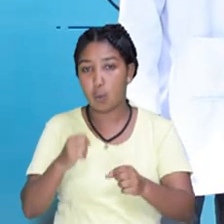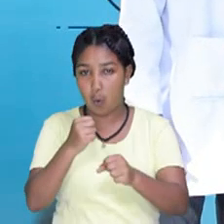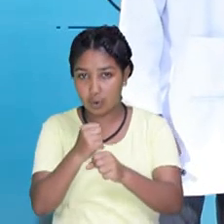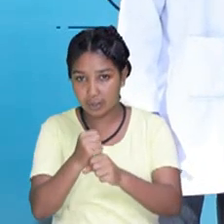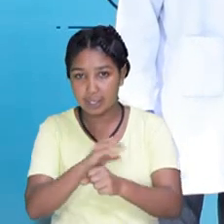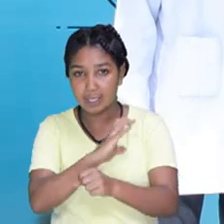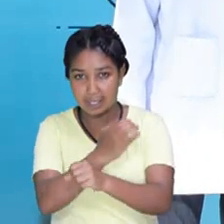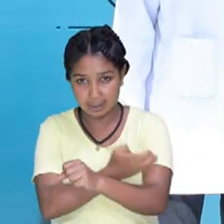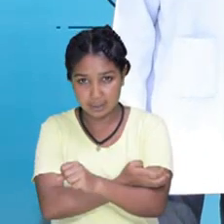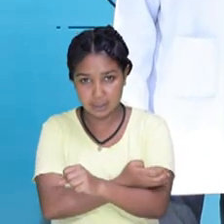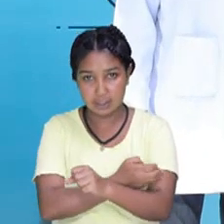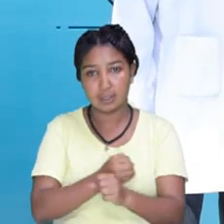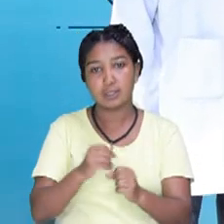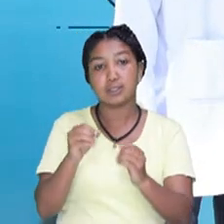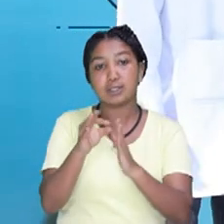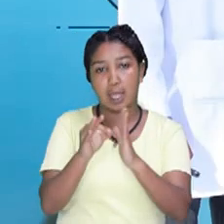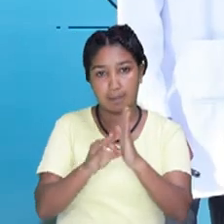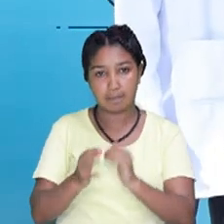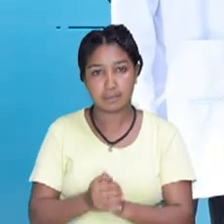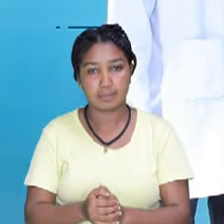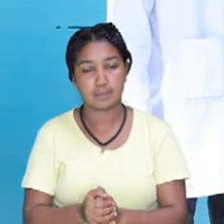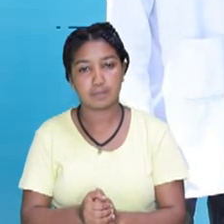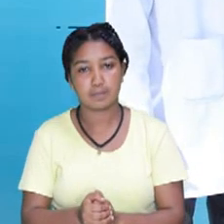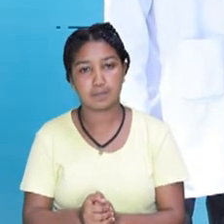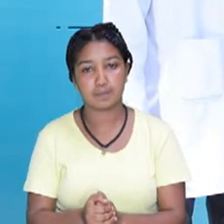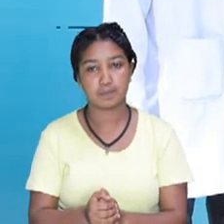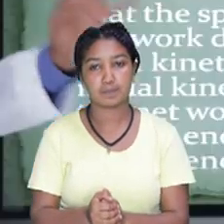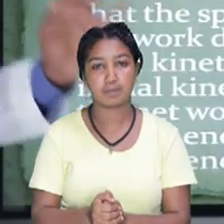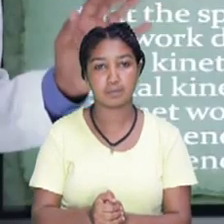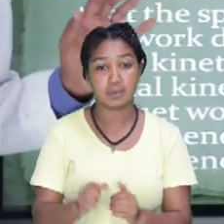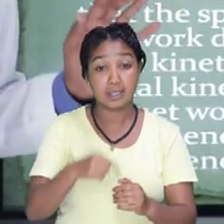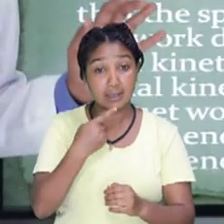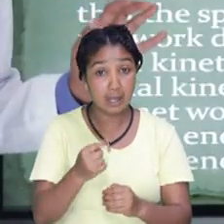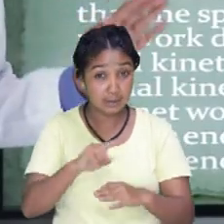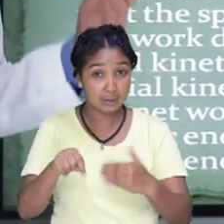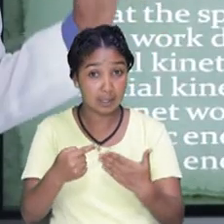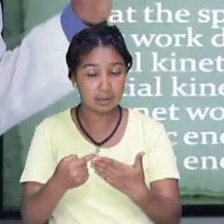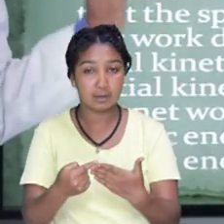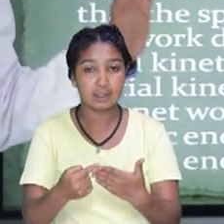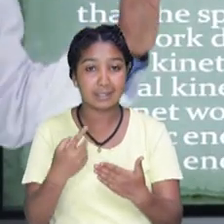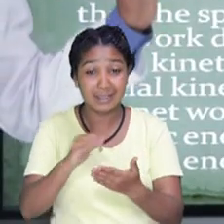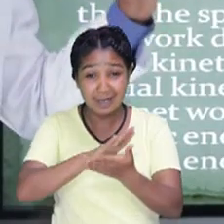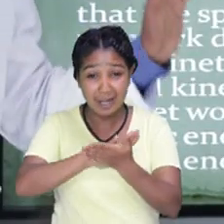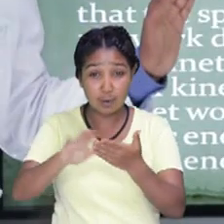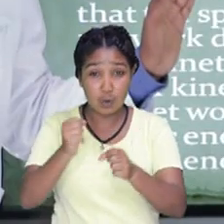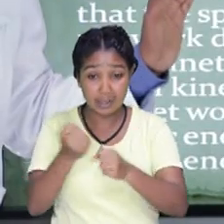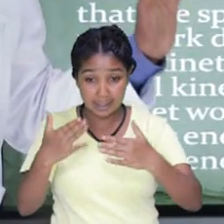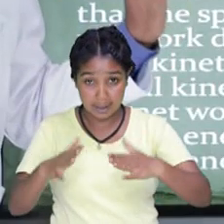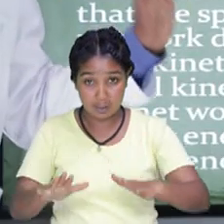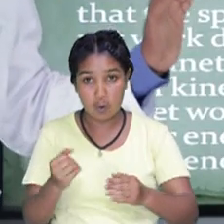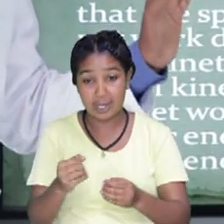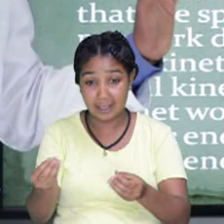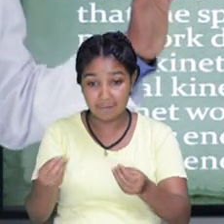work energy theorem. Work energy theorem tells us that the net work